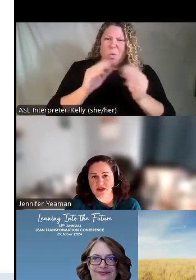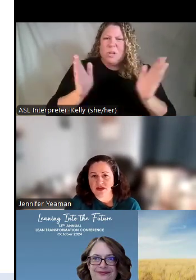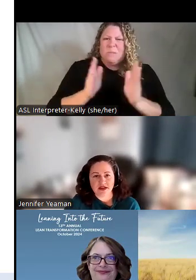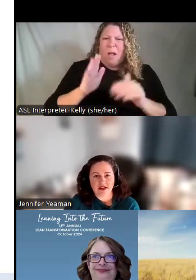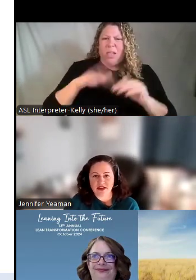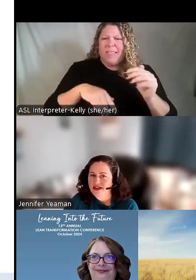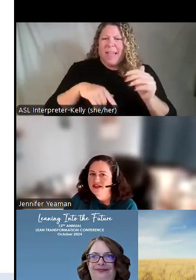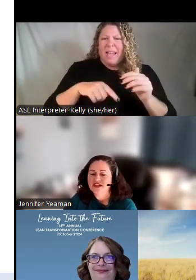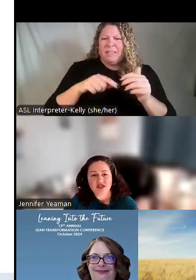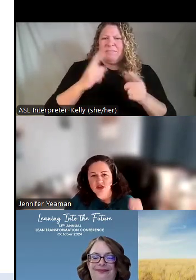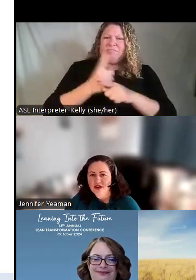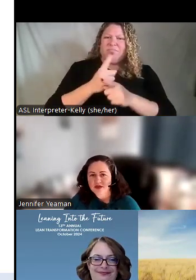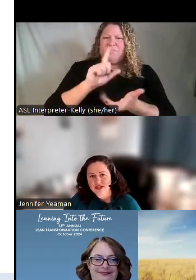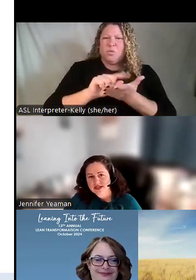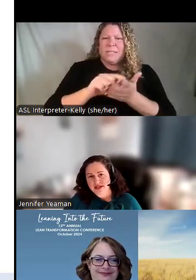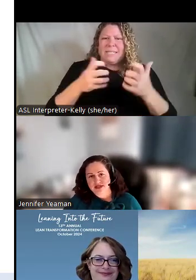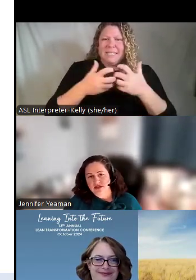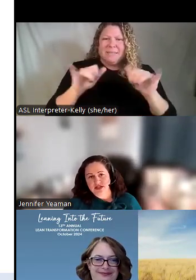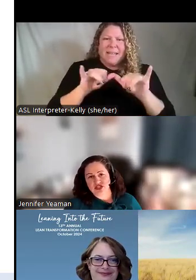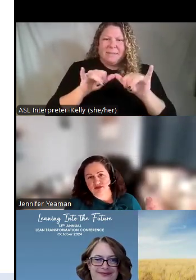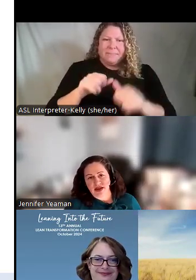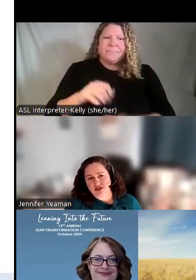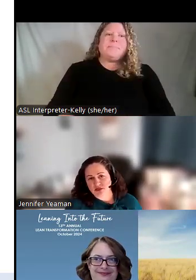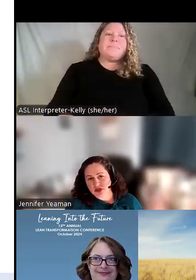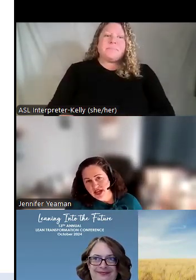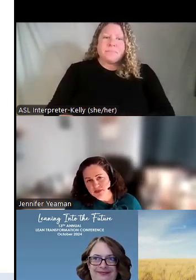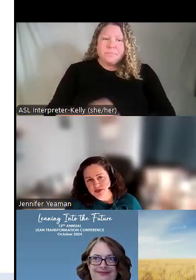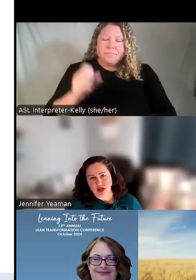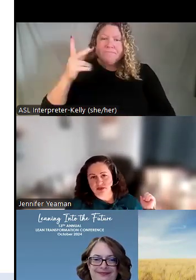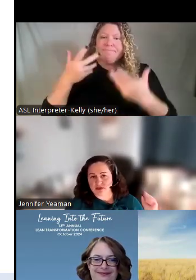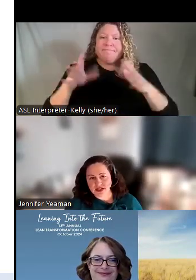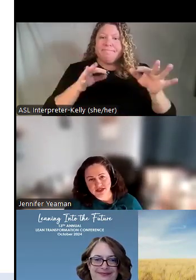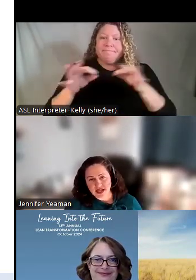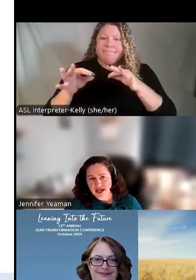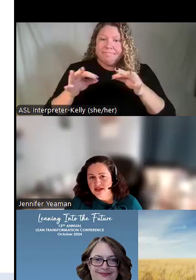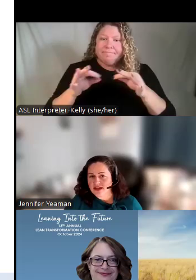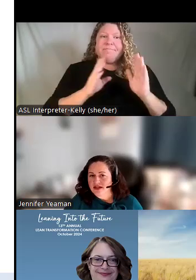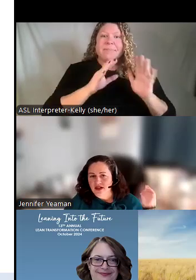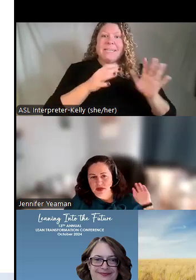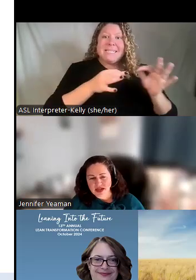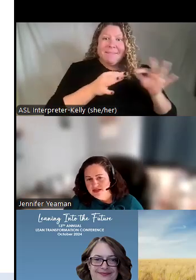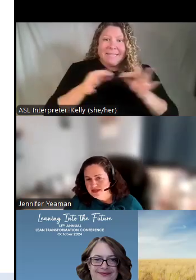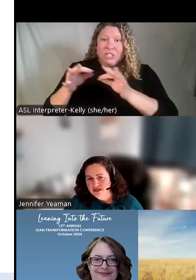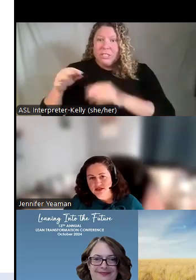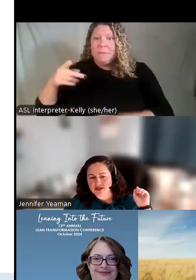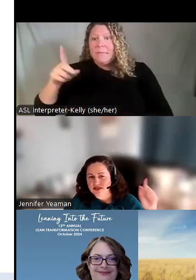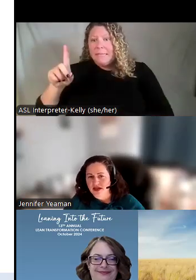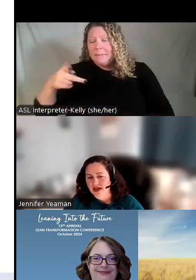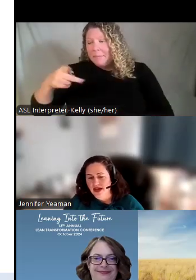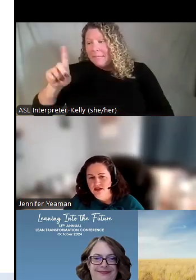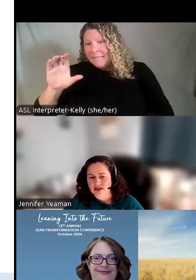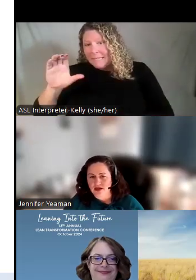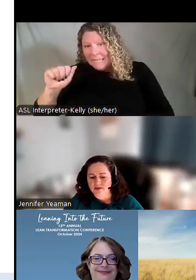paper. All right. So far we've discussed the definition of pilots and prototypes. We've talked about PDCA, my baking